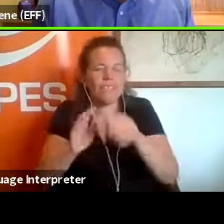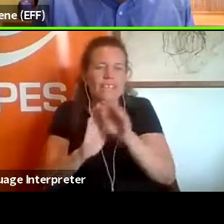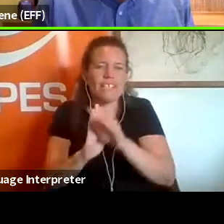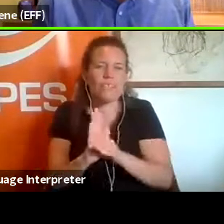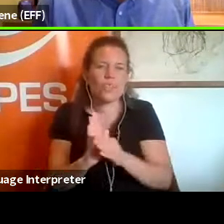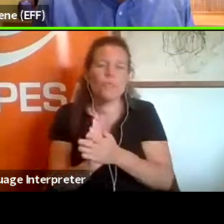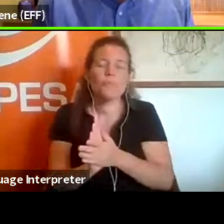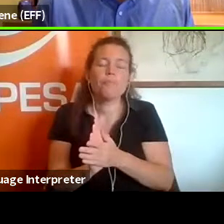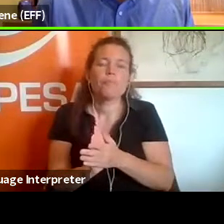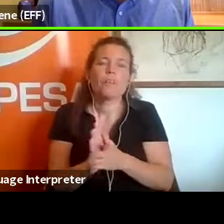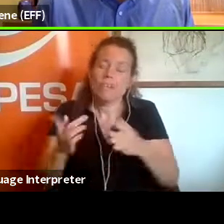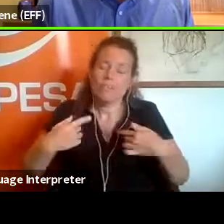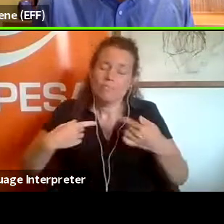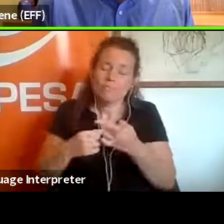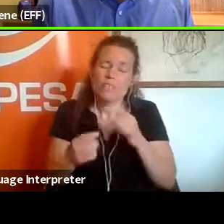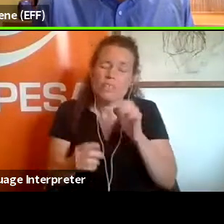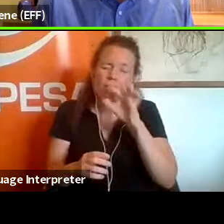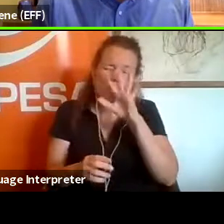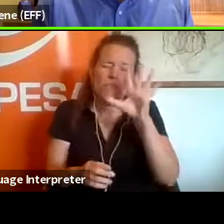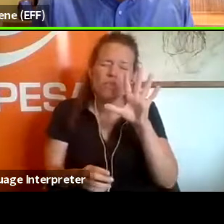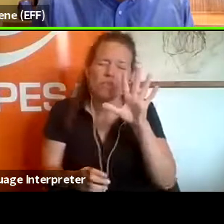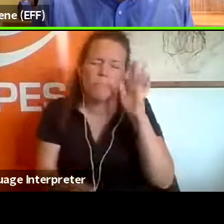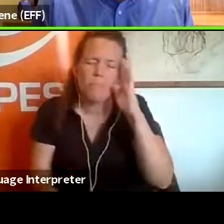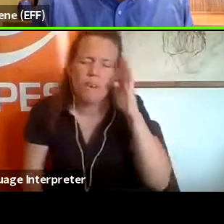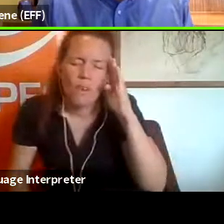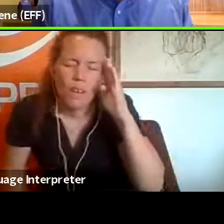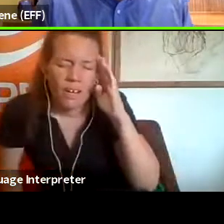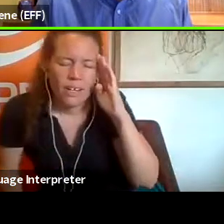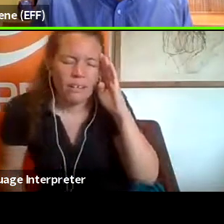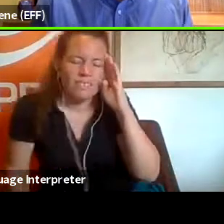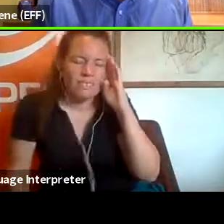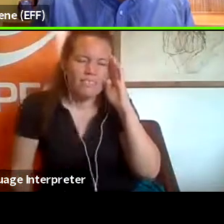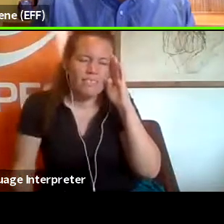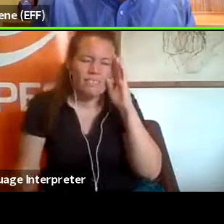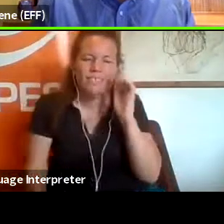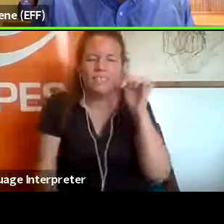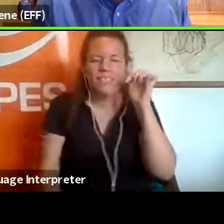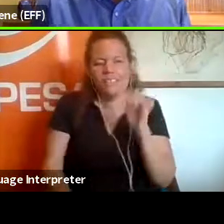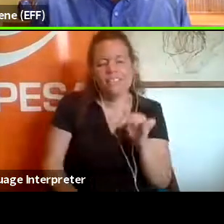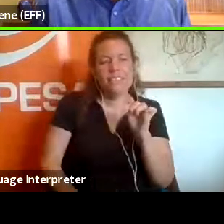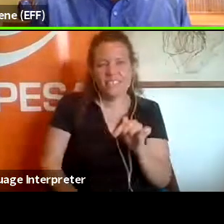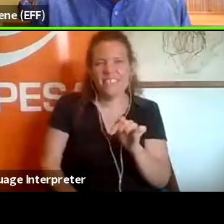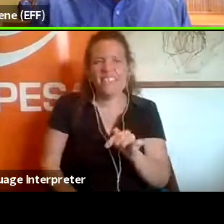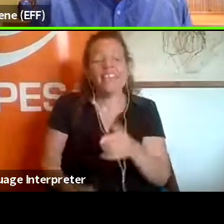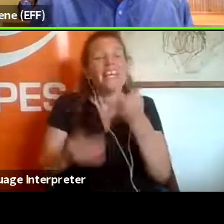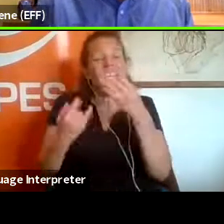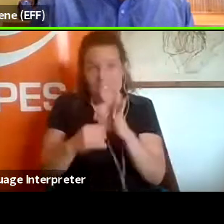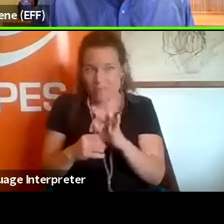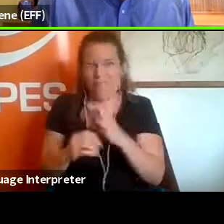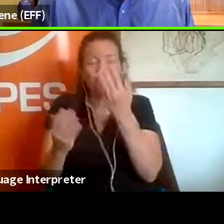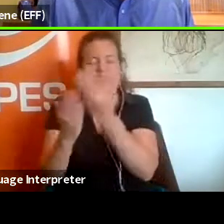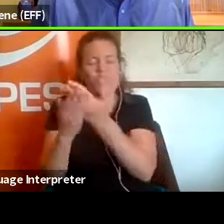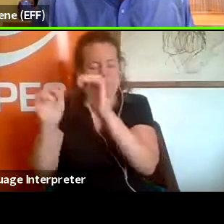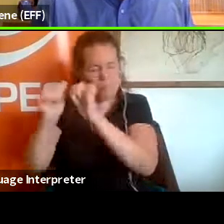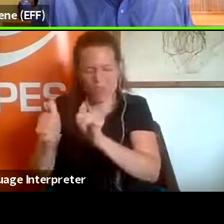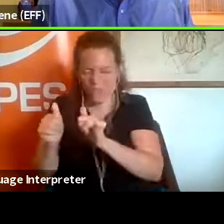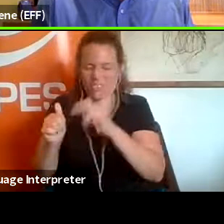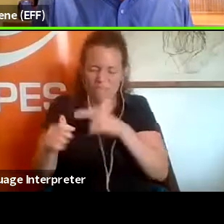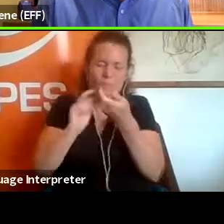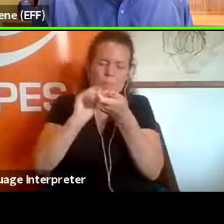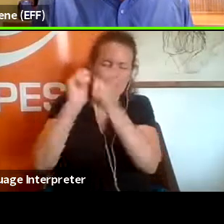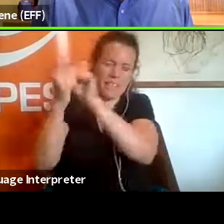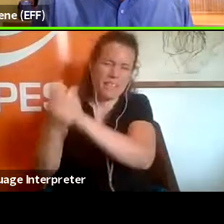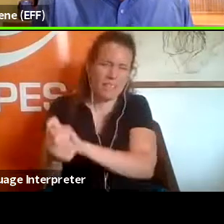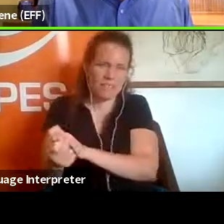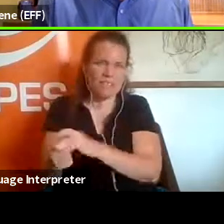realize, is that these would look much different if they were. That if we were tasked with